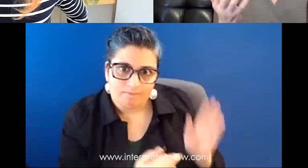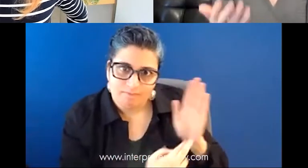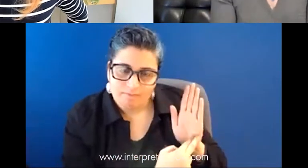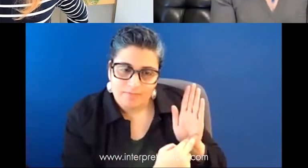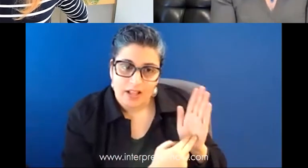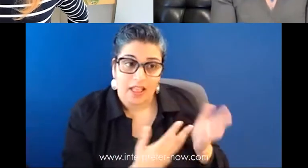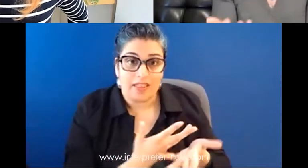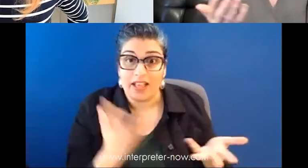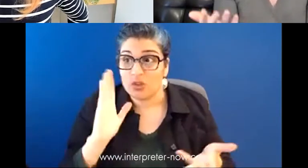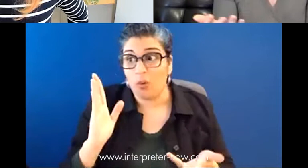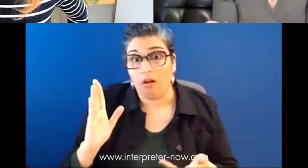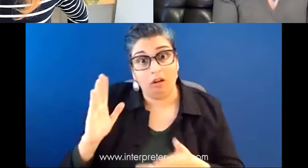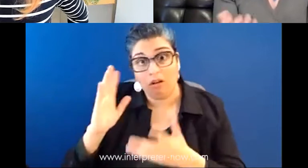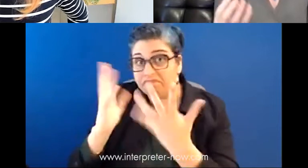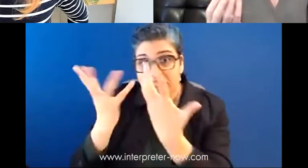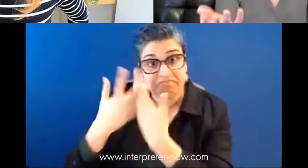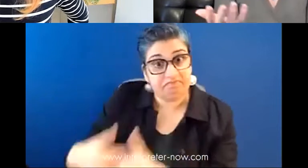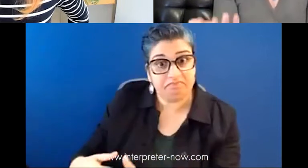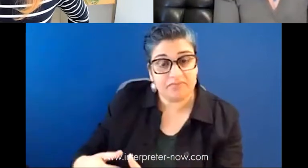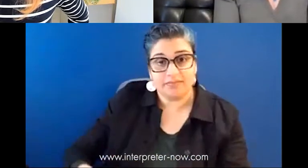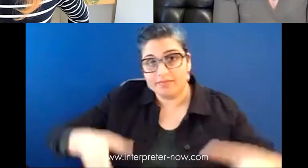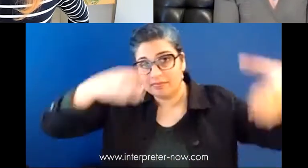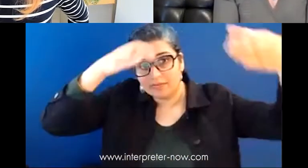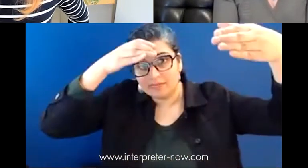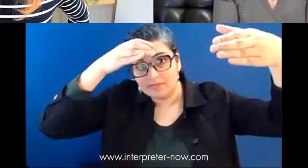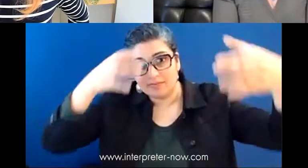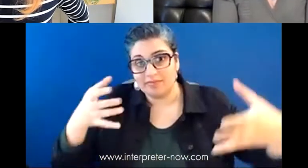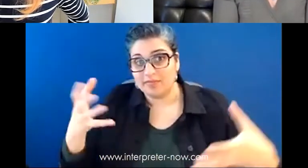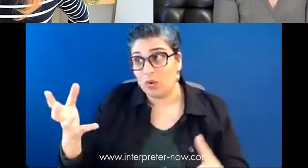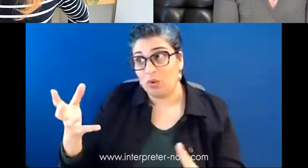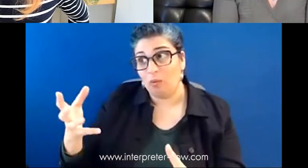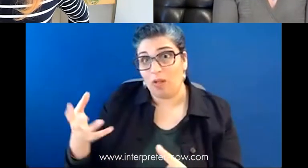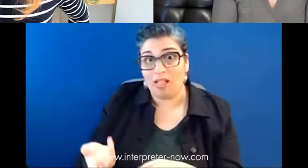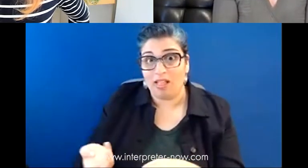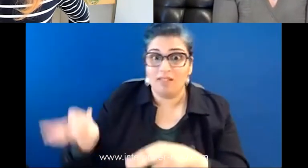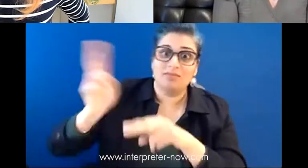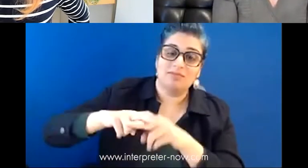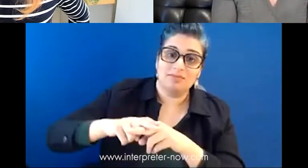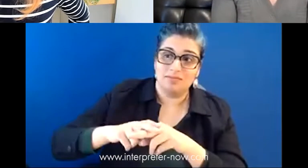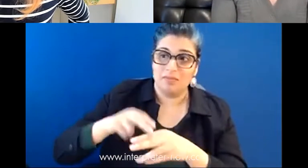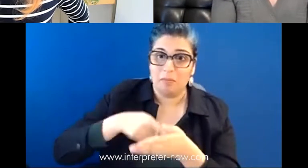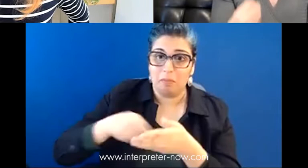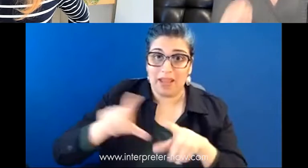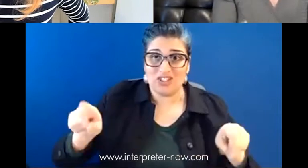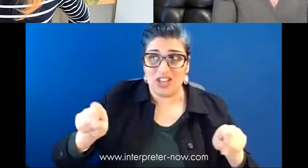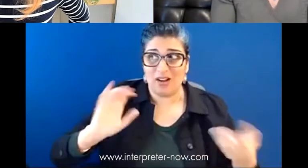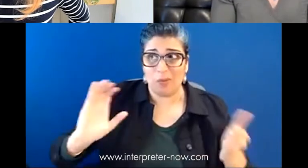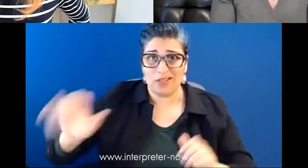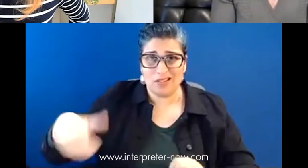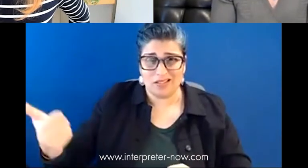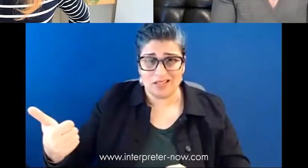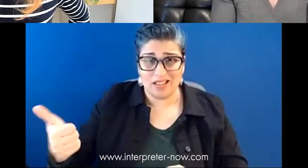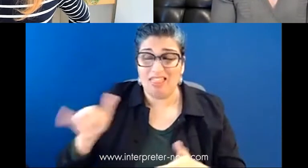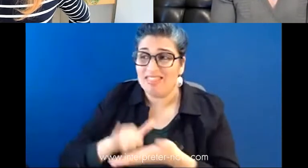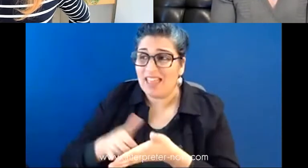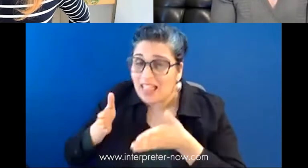you, that knowledge that fair or not, you're going to get a little bit extra in your paycheck than the people around you. It allows you to take